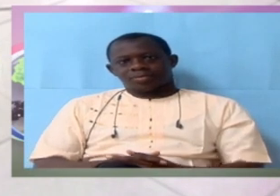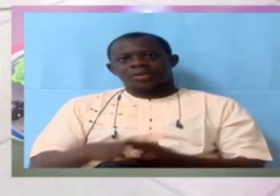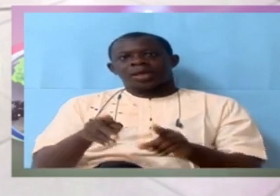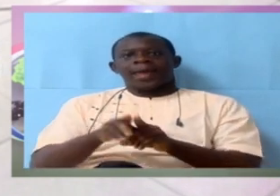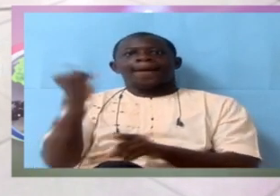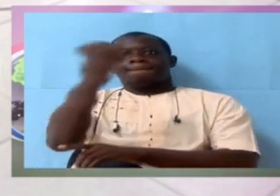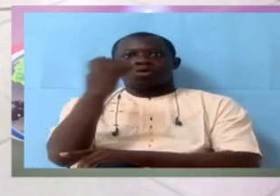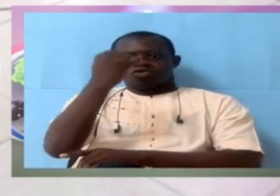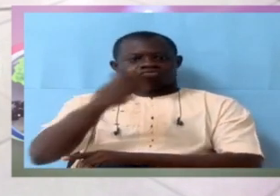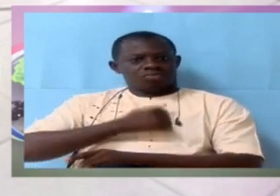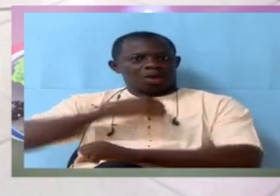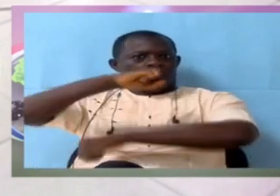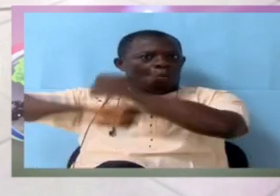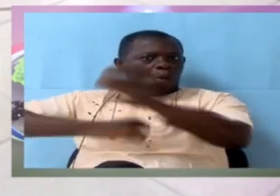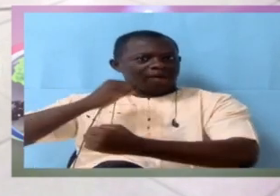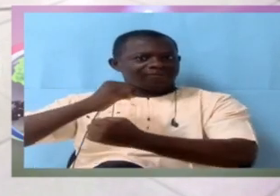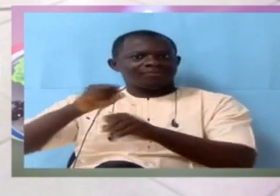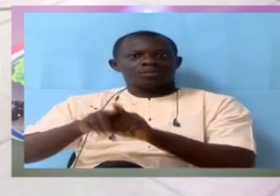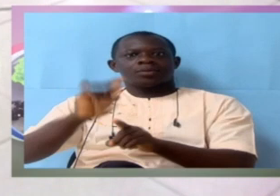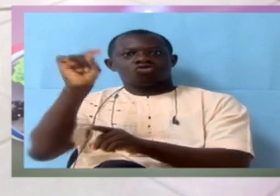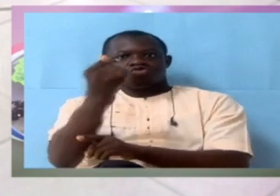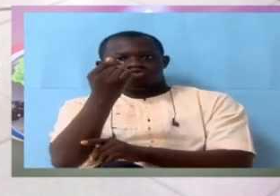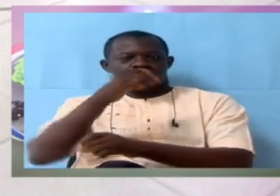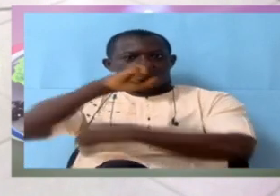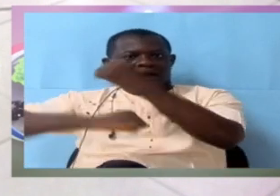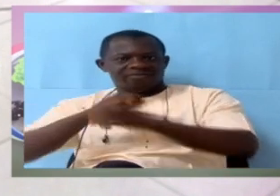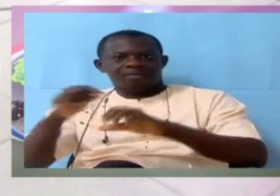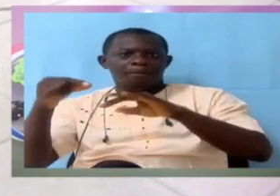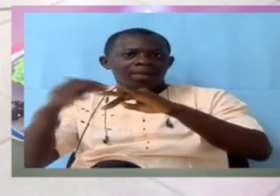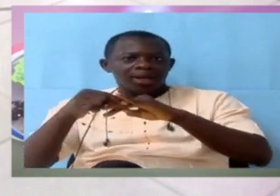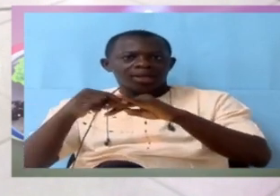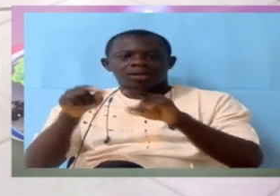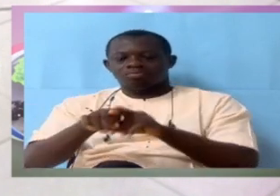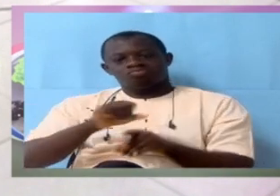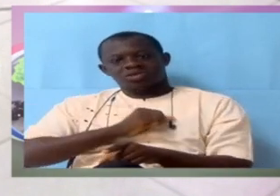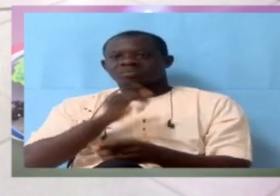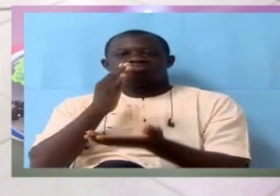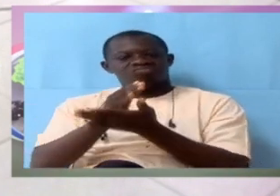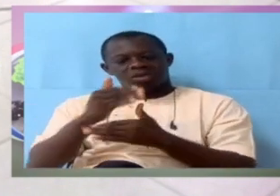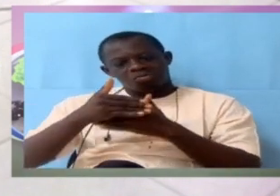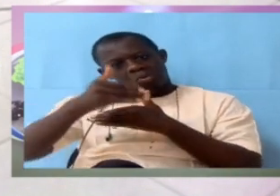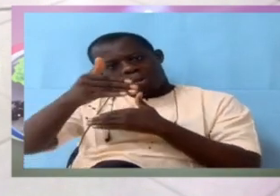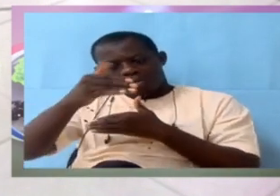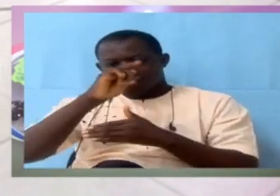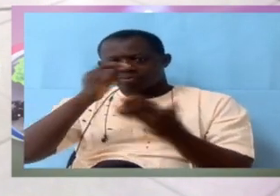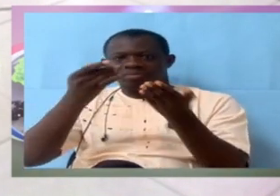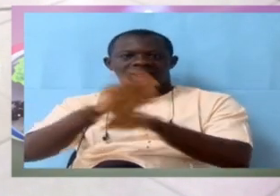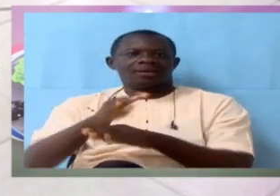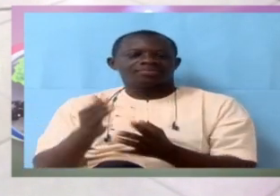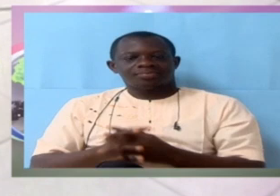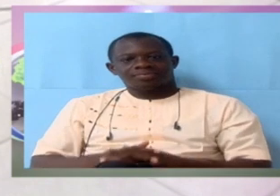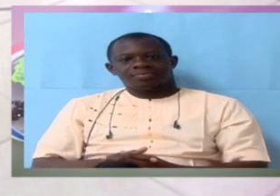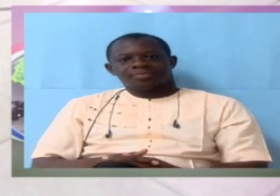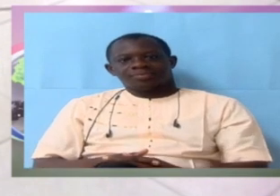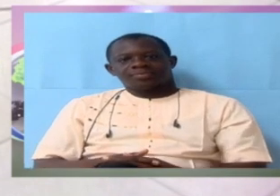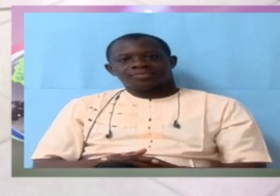Because my wife, the bride, whom I married, in fact died shortly after that.